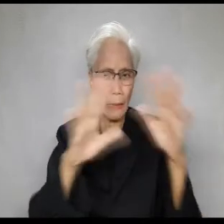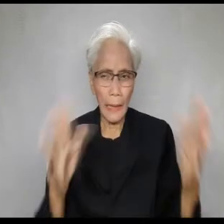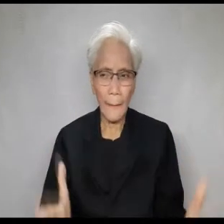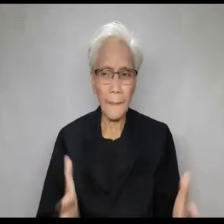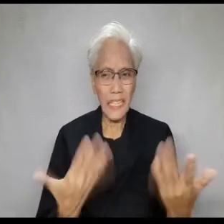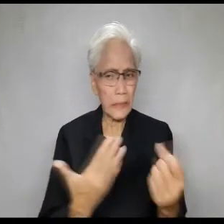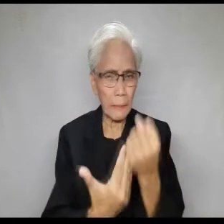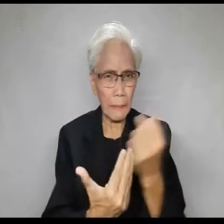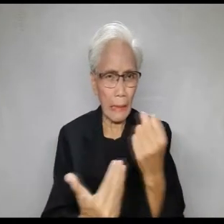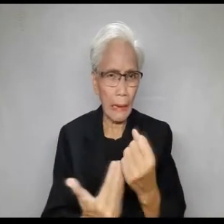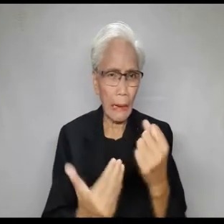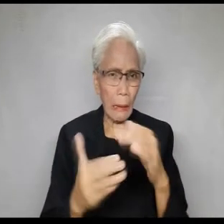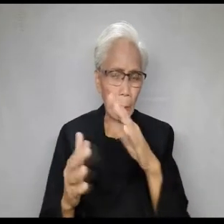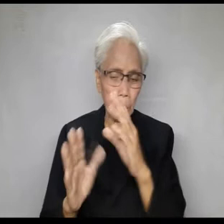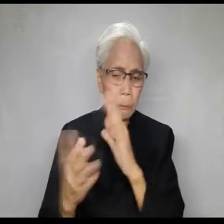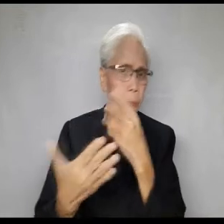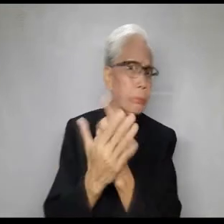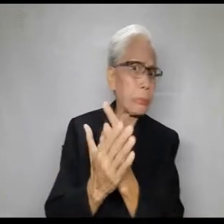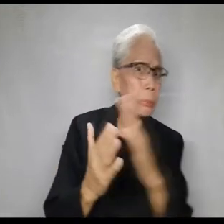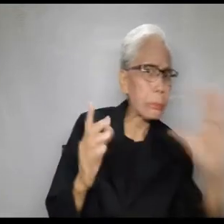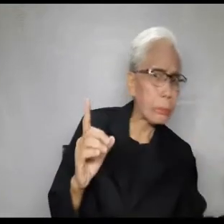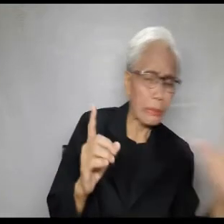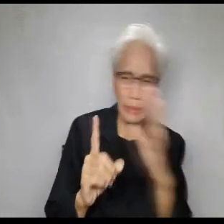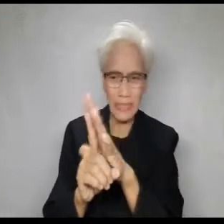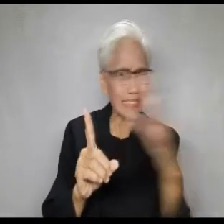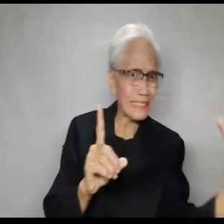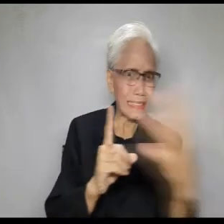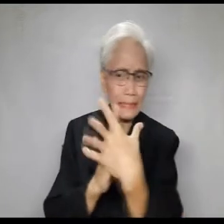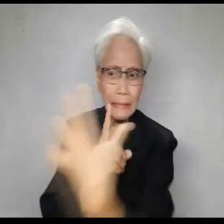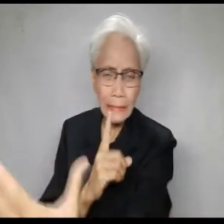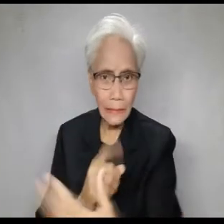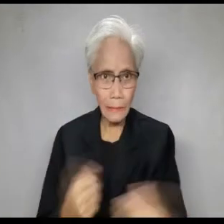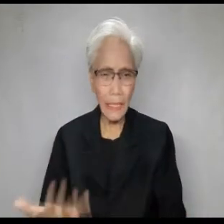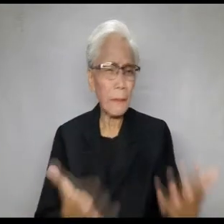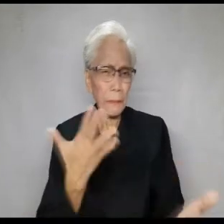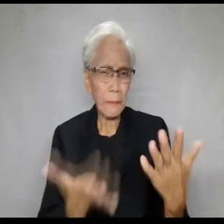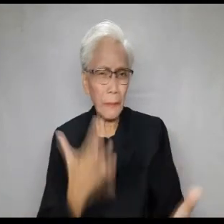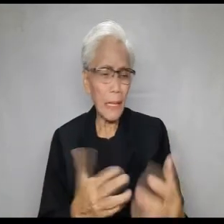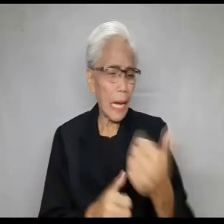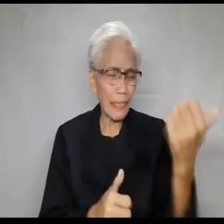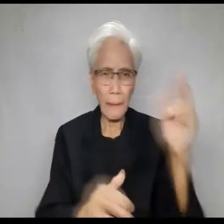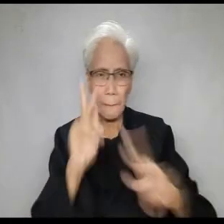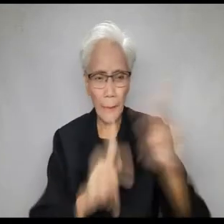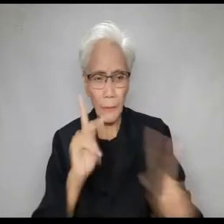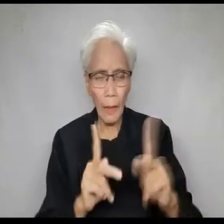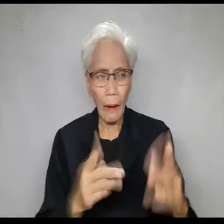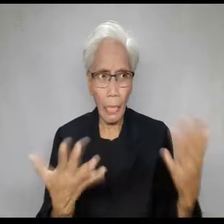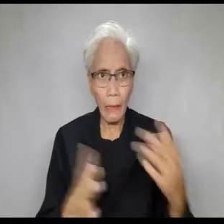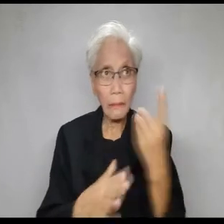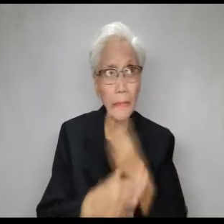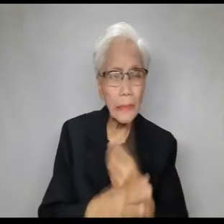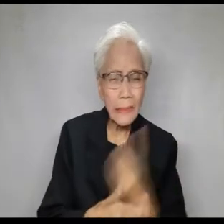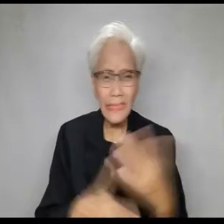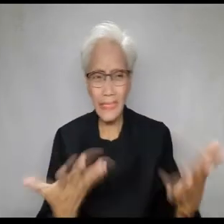simply leaving it. Whenever you are around, there is discomfort, disturbance,